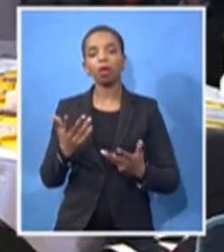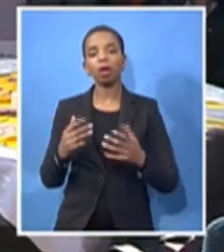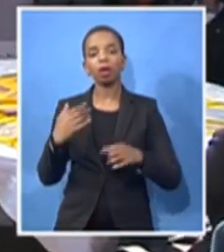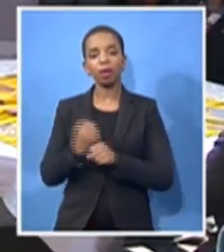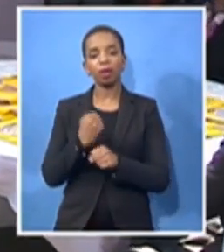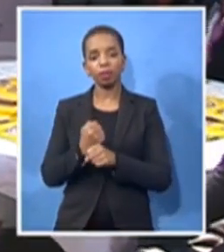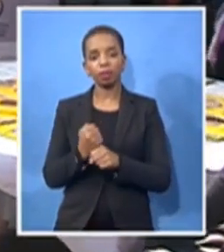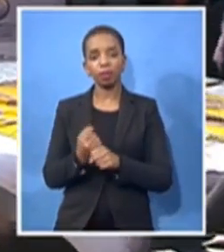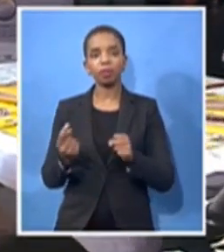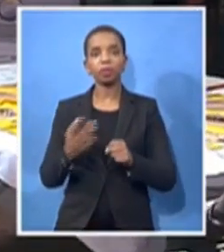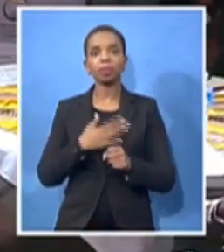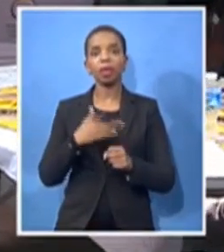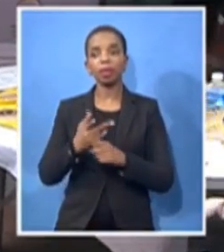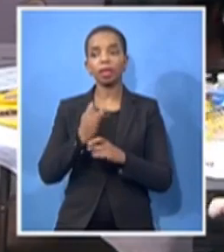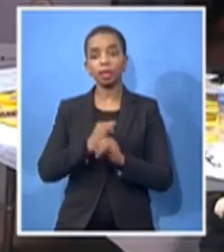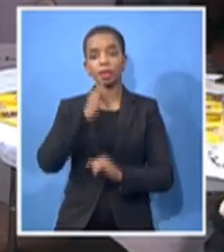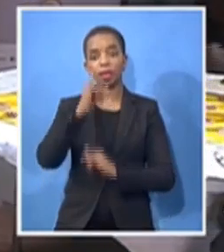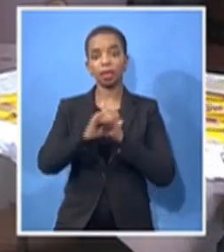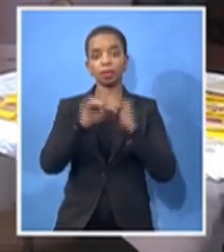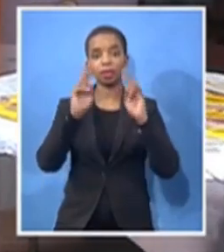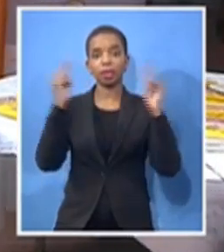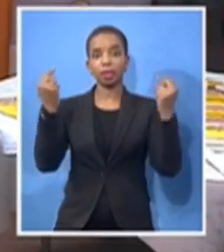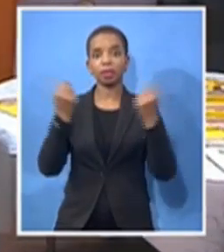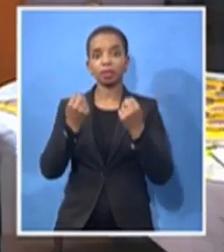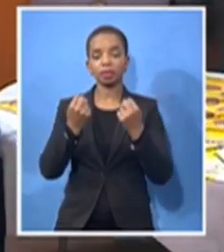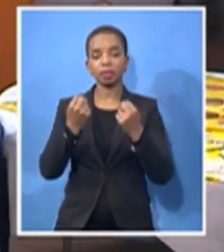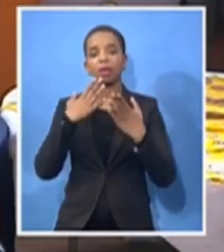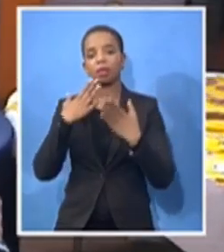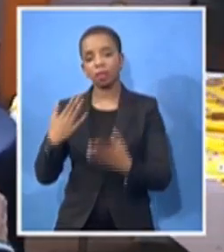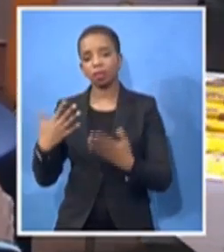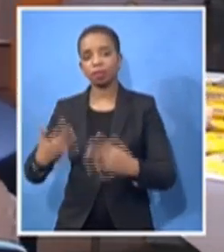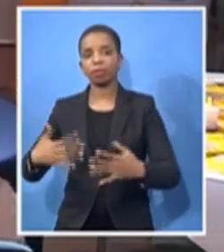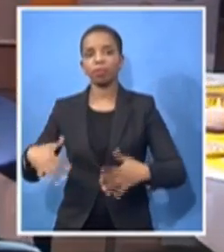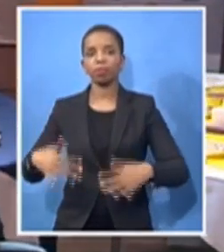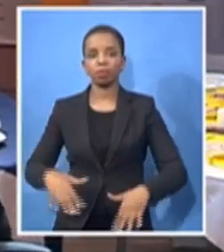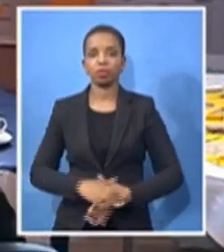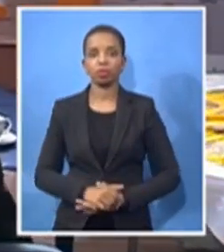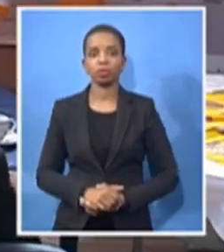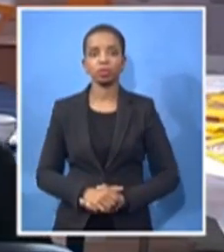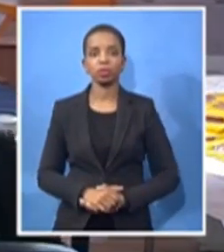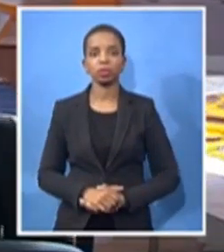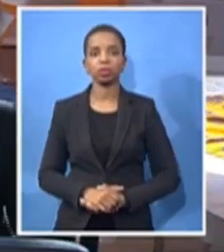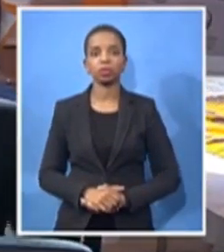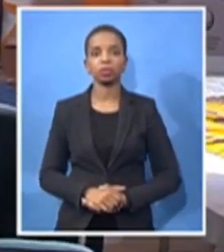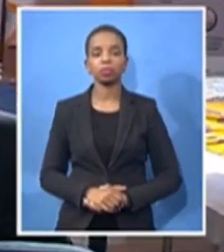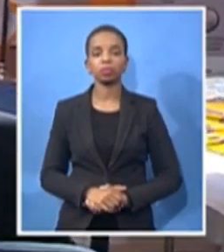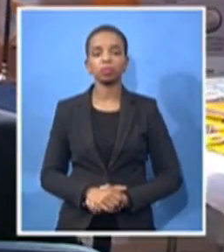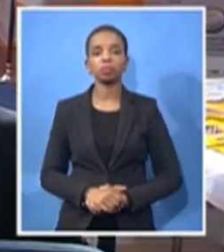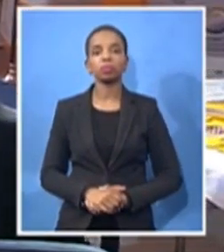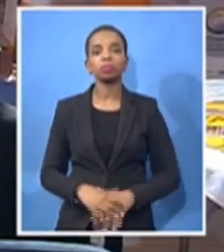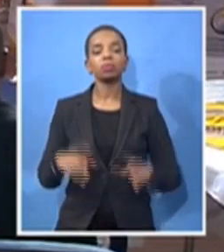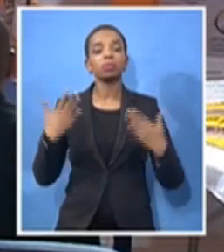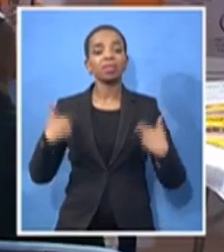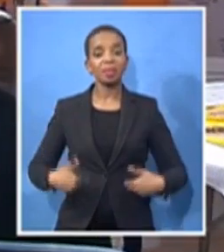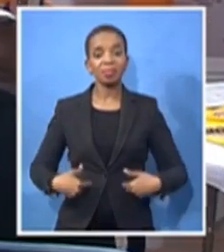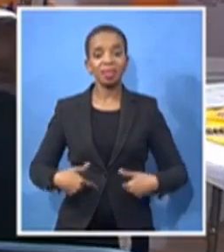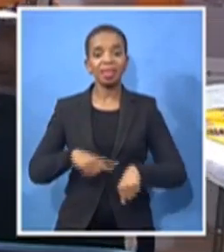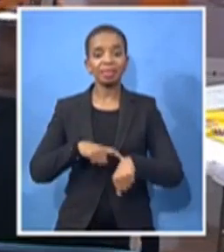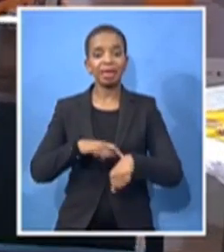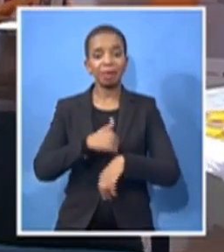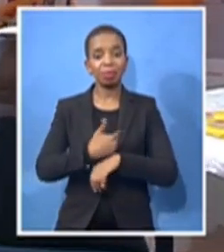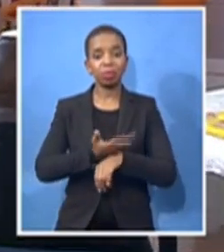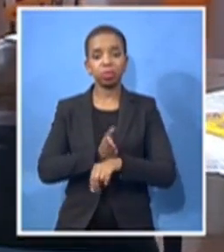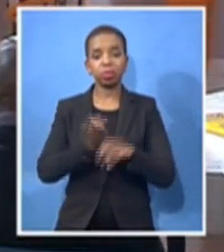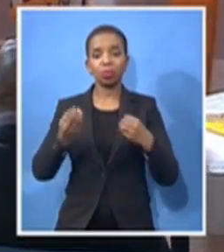huge outline that you made to make issues clear. I won't waste any more time. Instead, I'll call Deputy Minister of